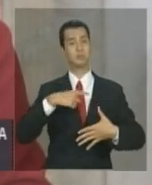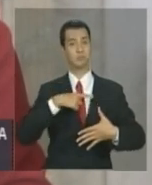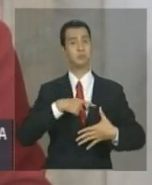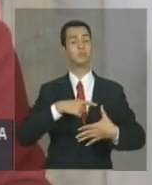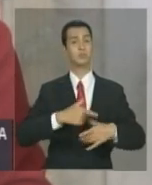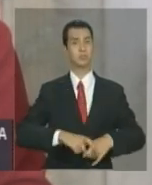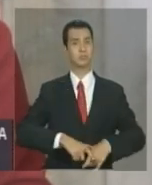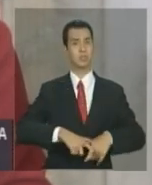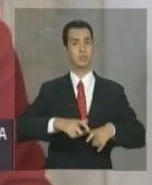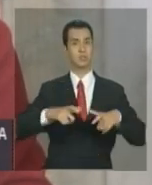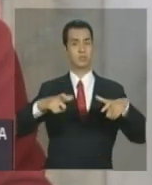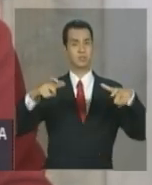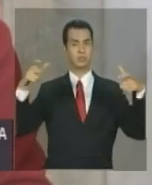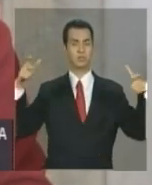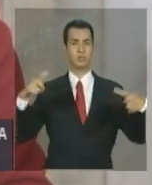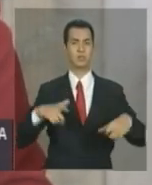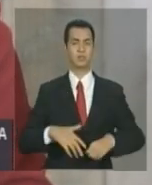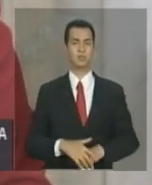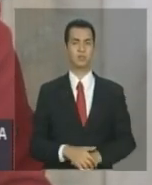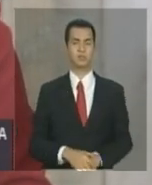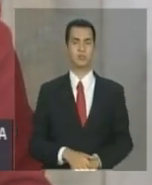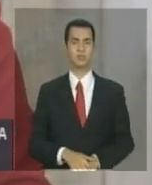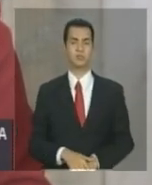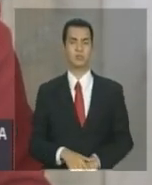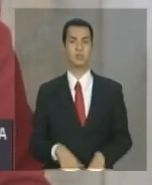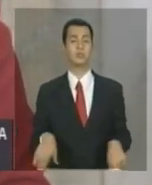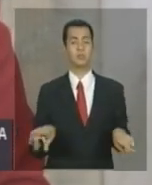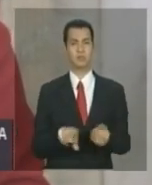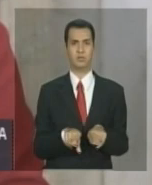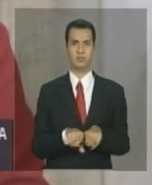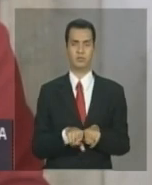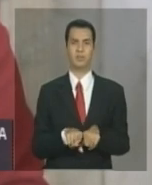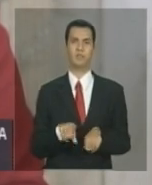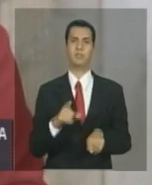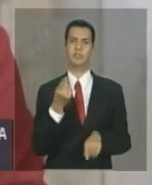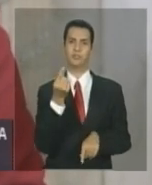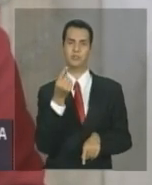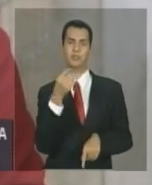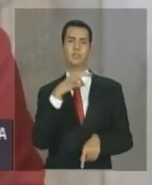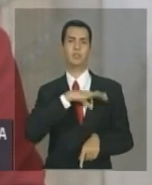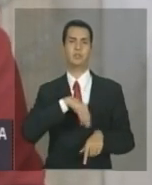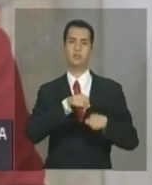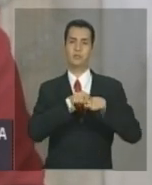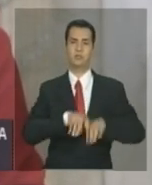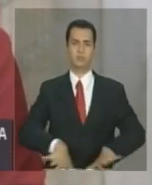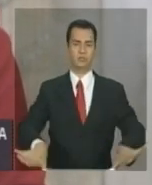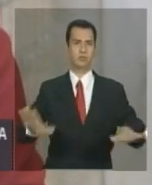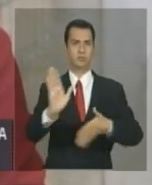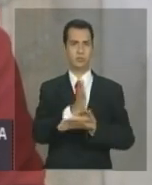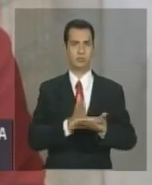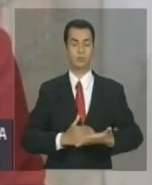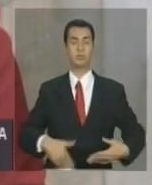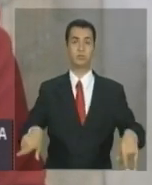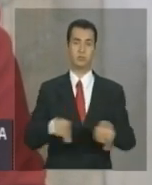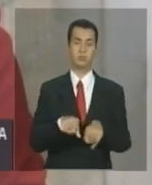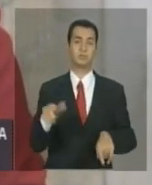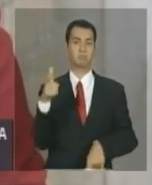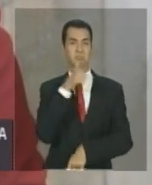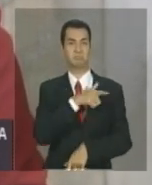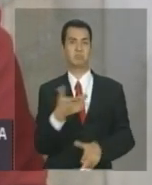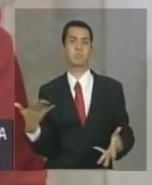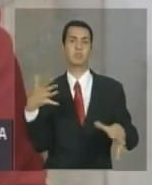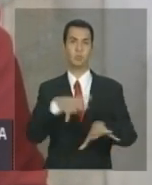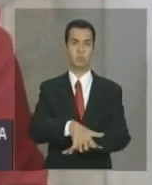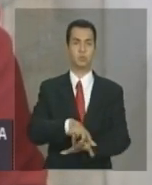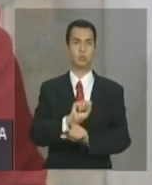Latin America is a growing continent. Distribuindo renda. And has grown by distributing income. E fazendo um processo de